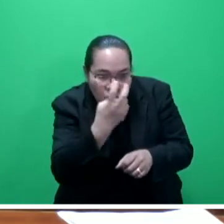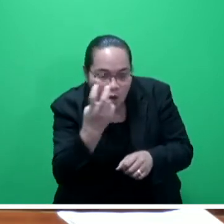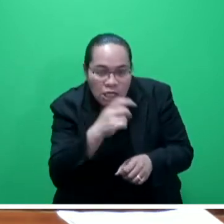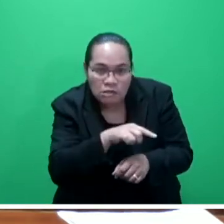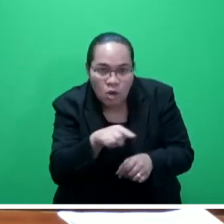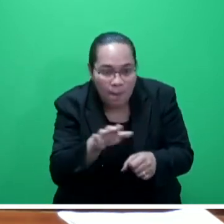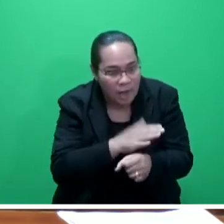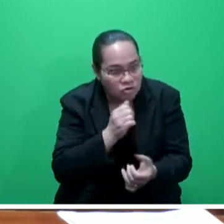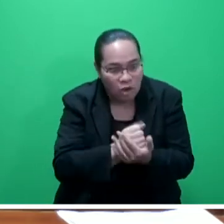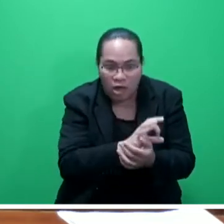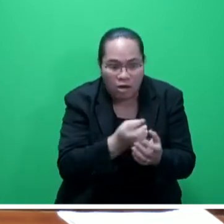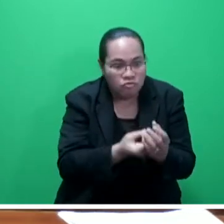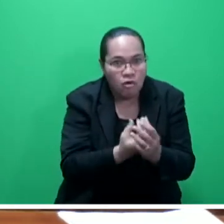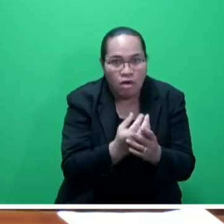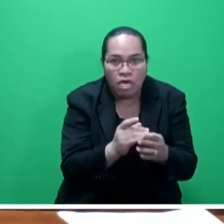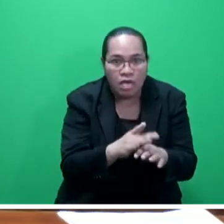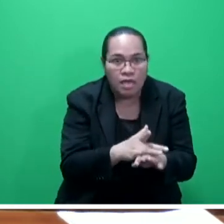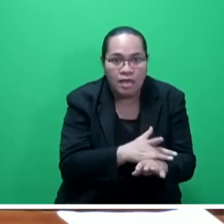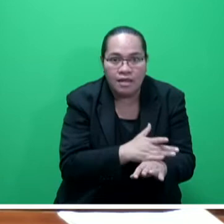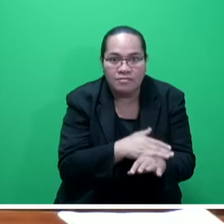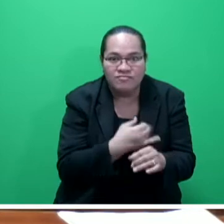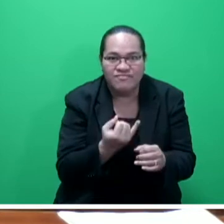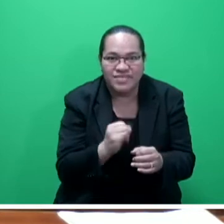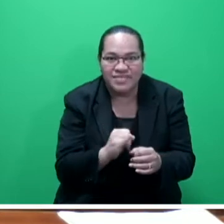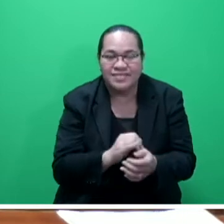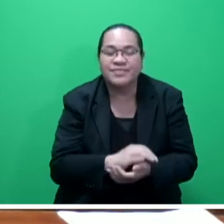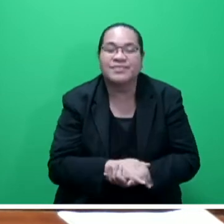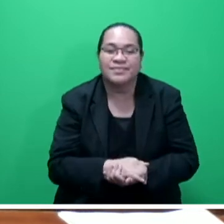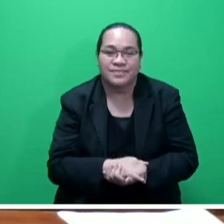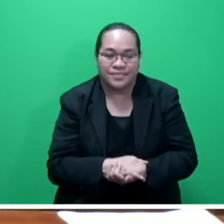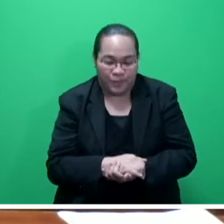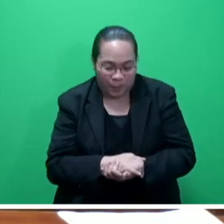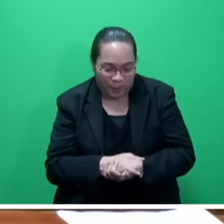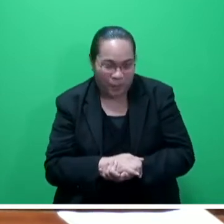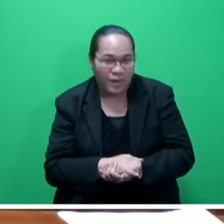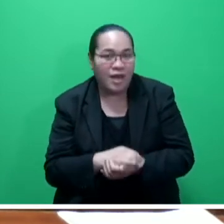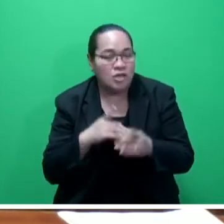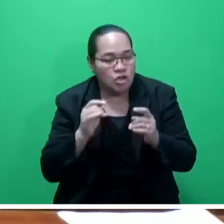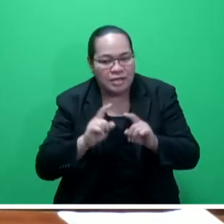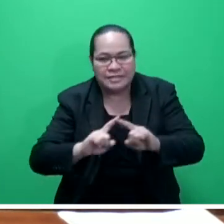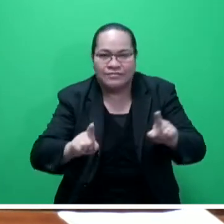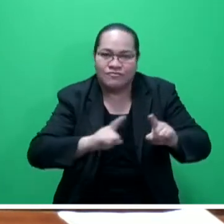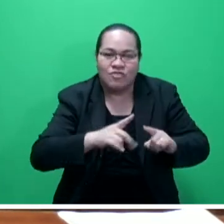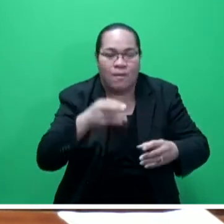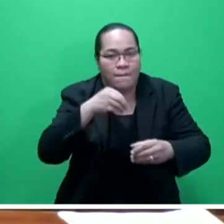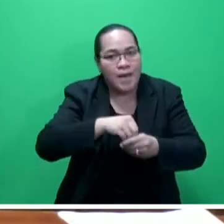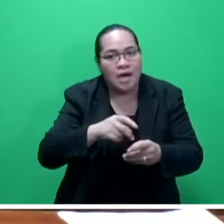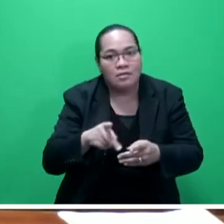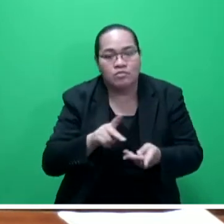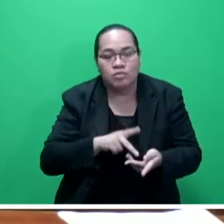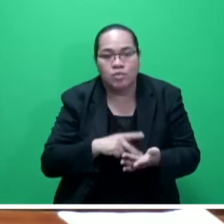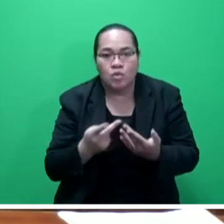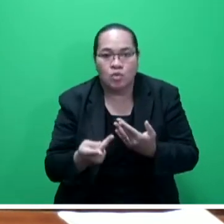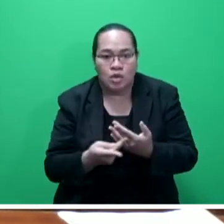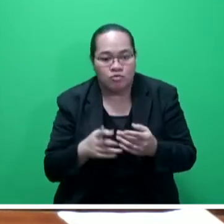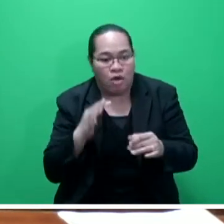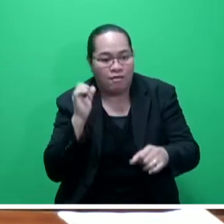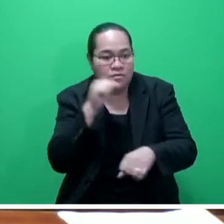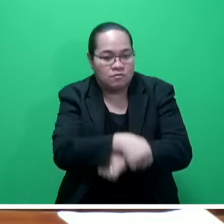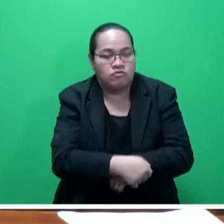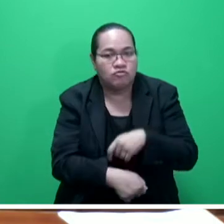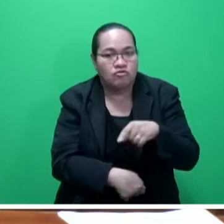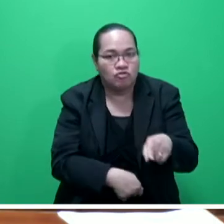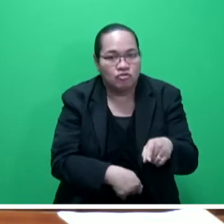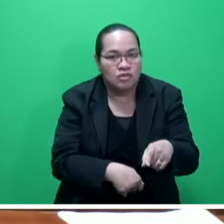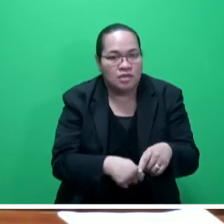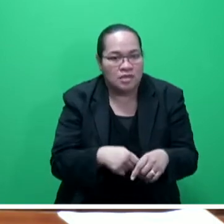and water quality surveillance. So all of these are part of the program to overcome the algae outbreak that we've had